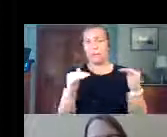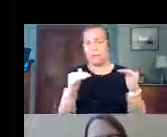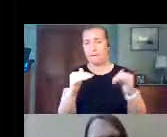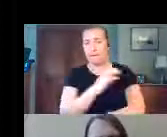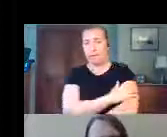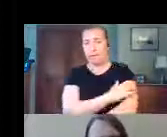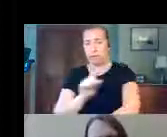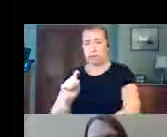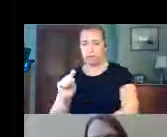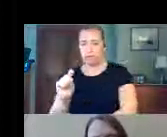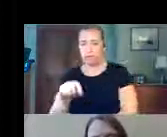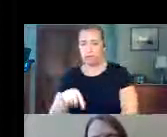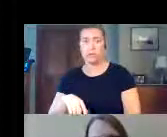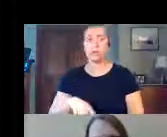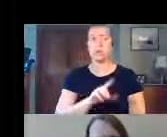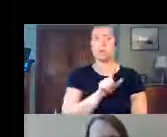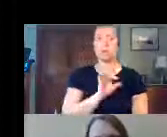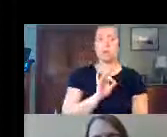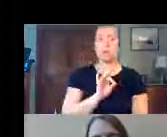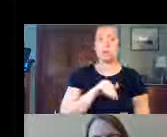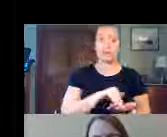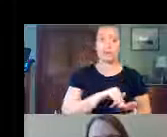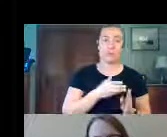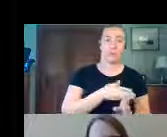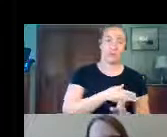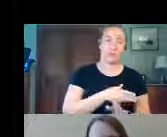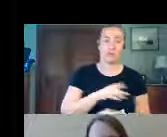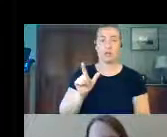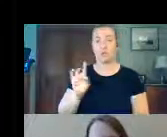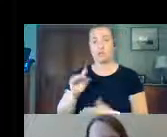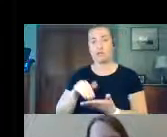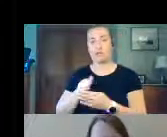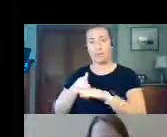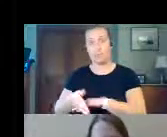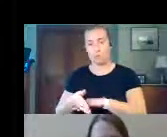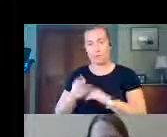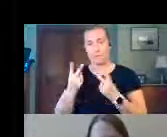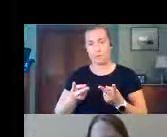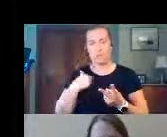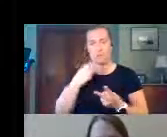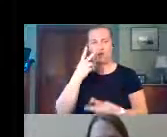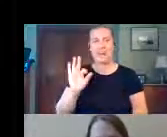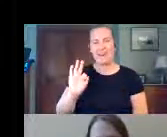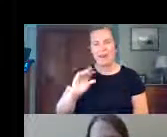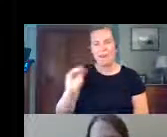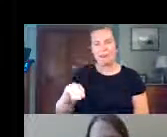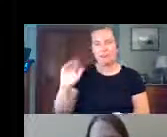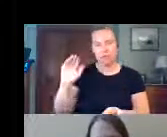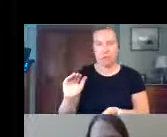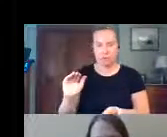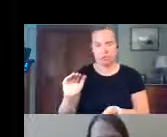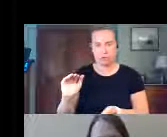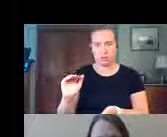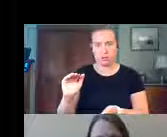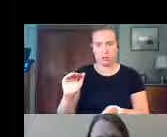28,000 pre-visits and 28,000 post-visits, we saw a 9% reduction in rates of high blood pressure with that first measurement. Again, an apples